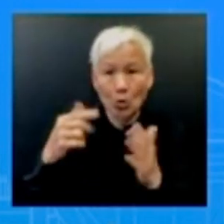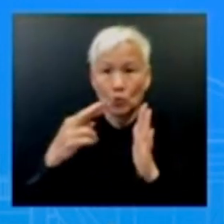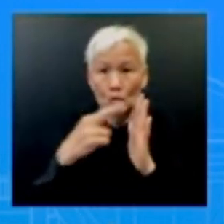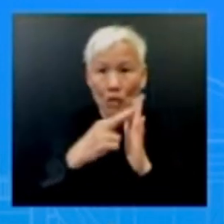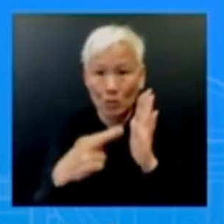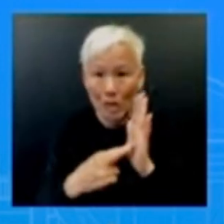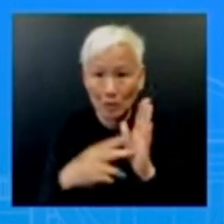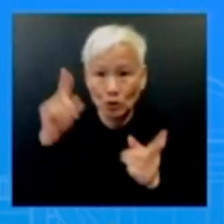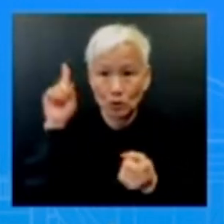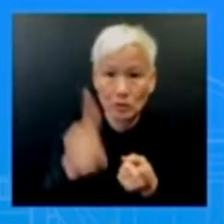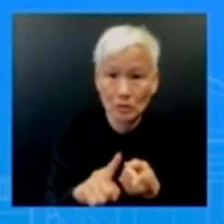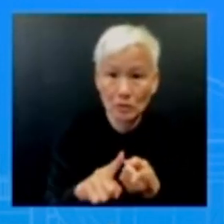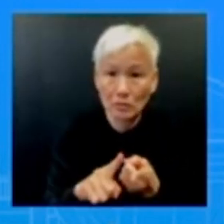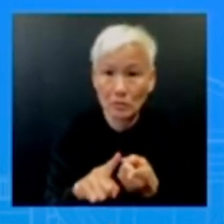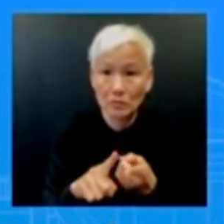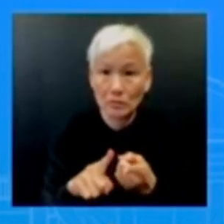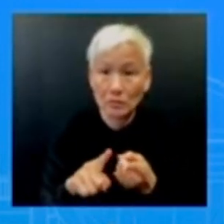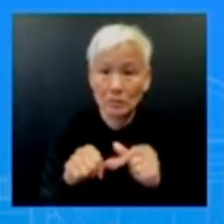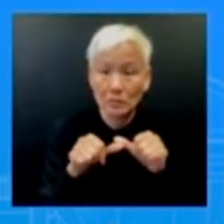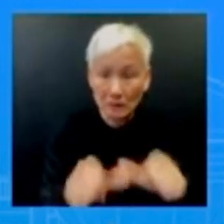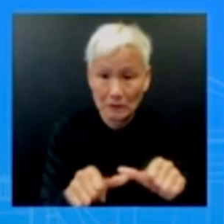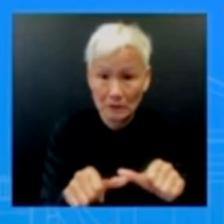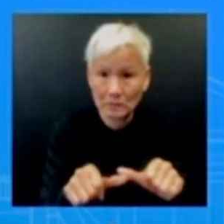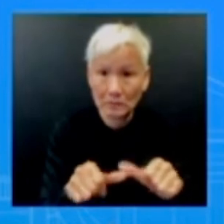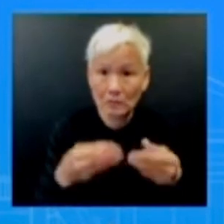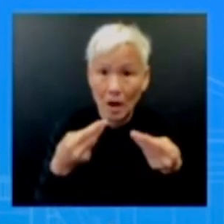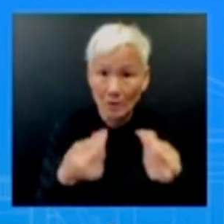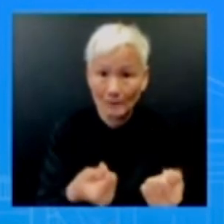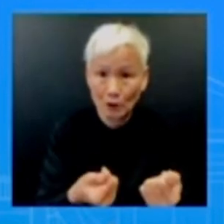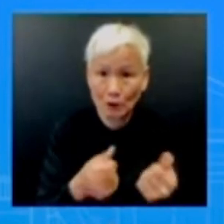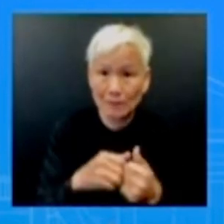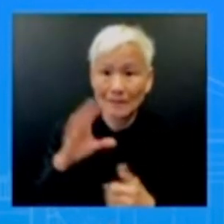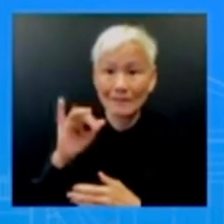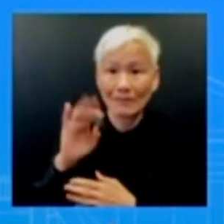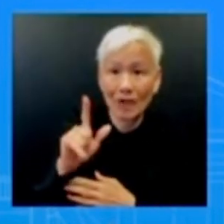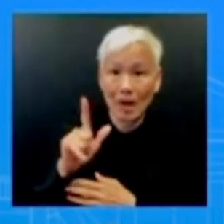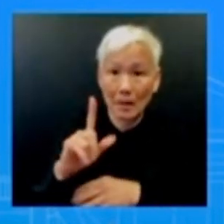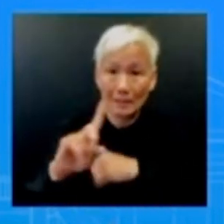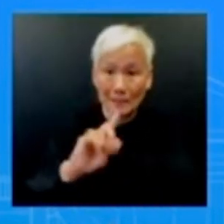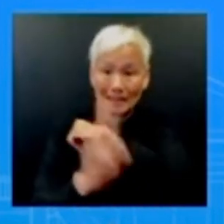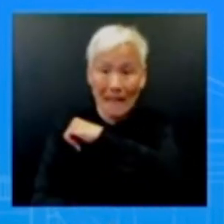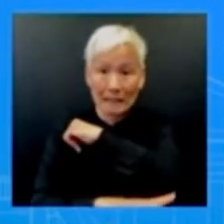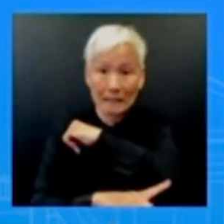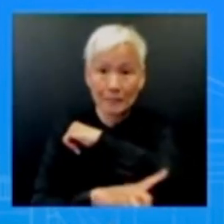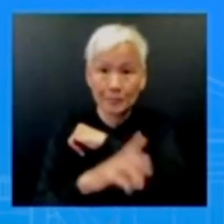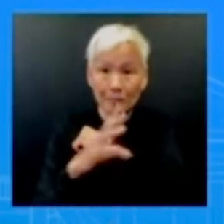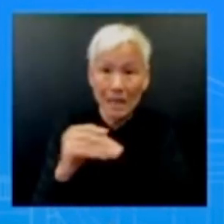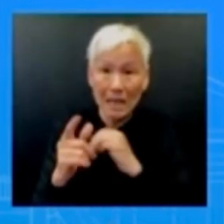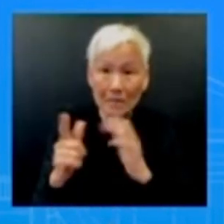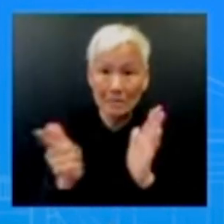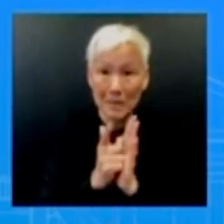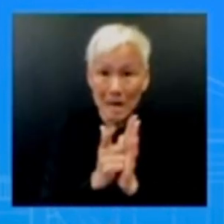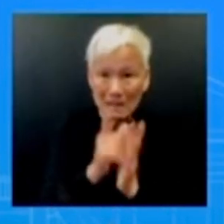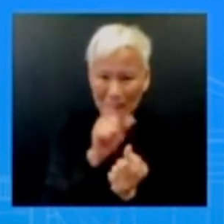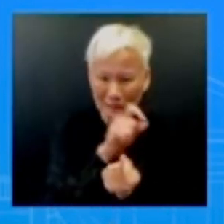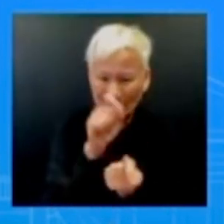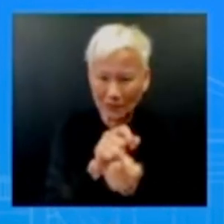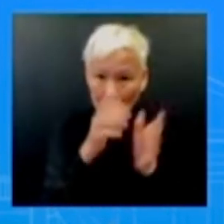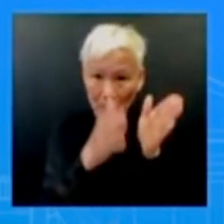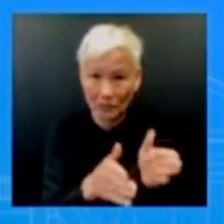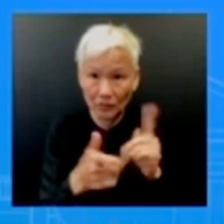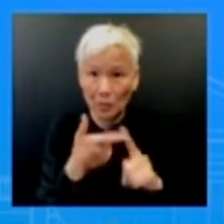impose civil penalties, and ban executives from working in the banking industry. He will also going to call on Congress and